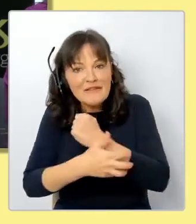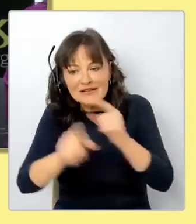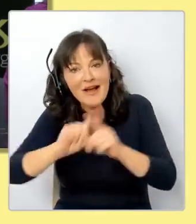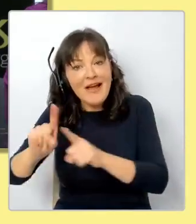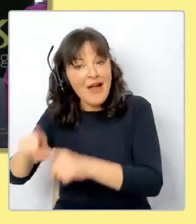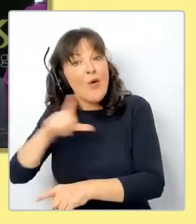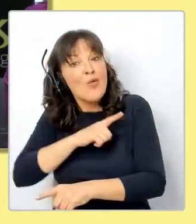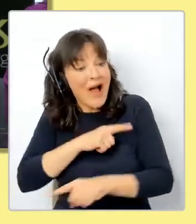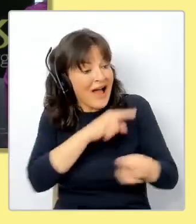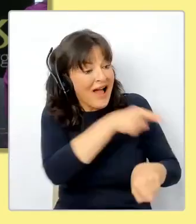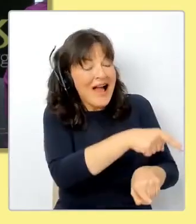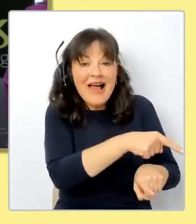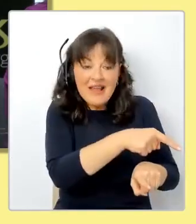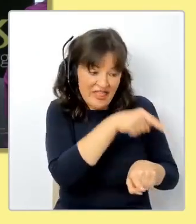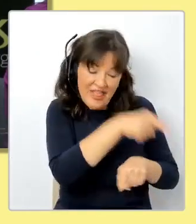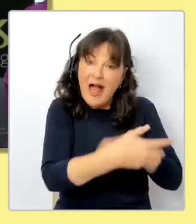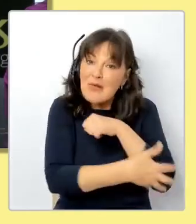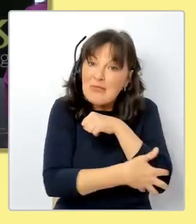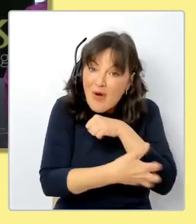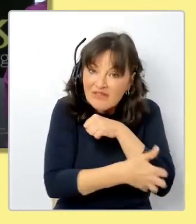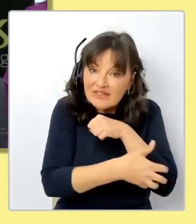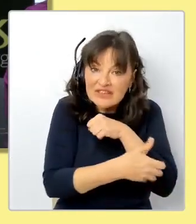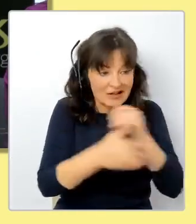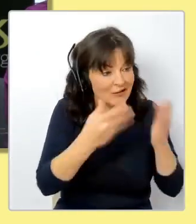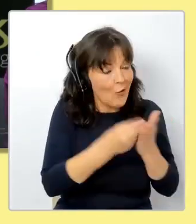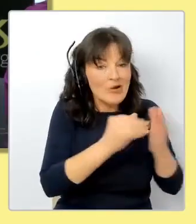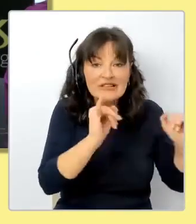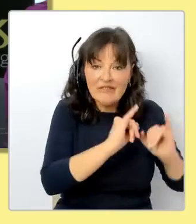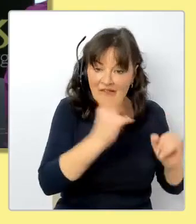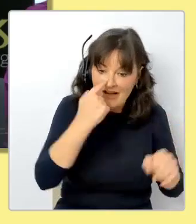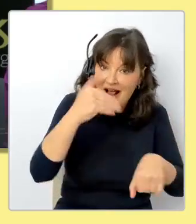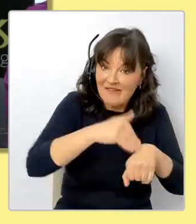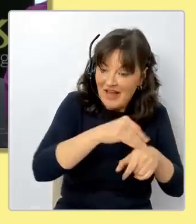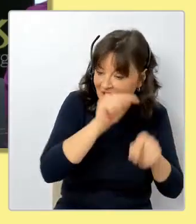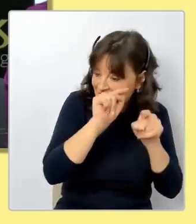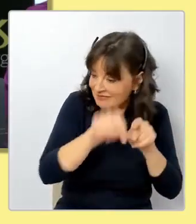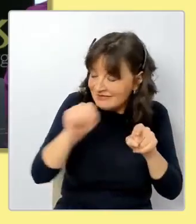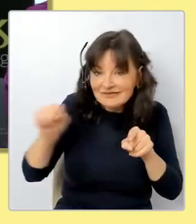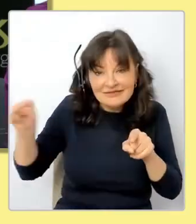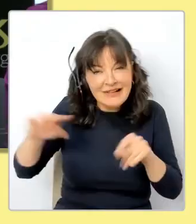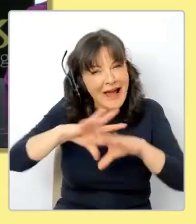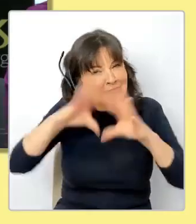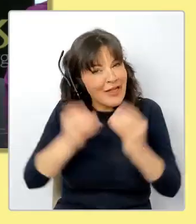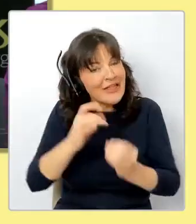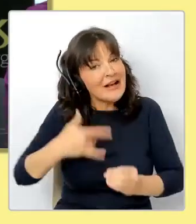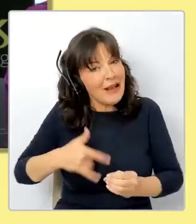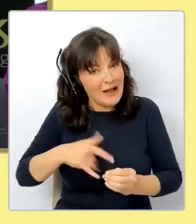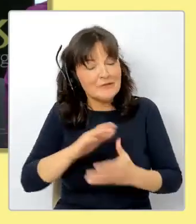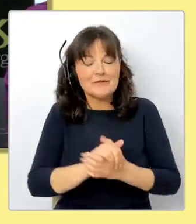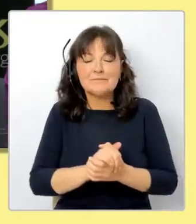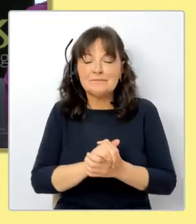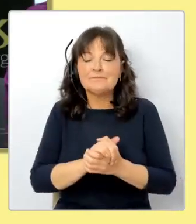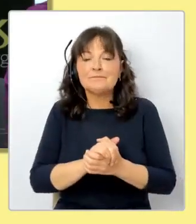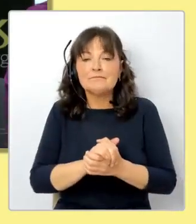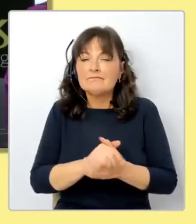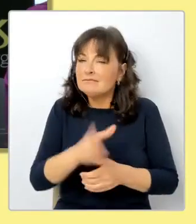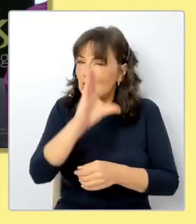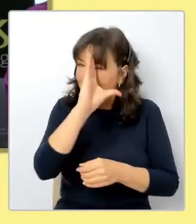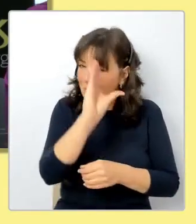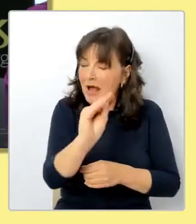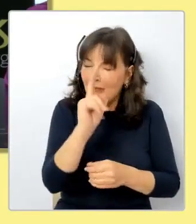give you, that I've already said I would look to do. First and foremost, we have a great track